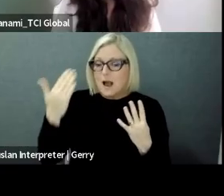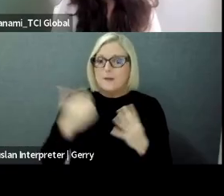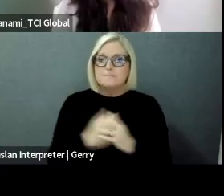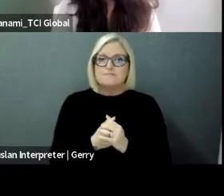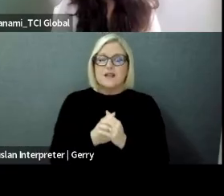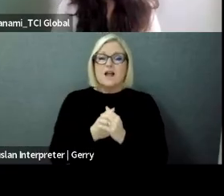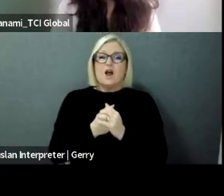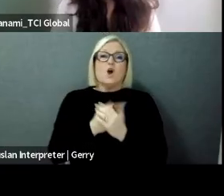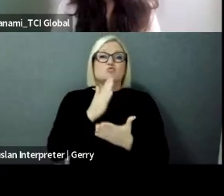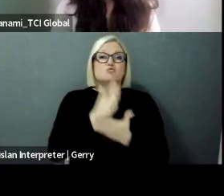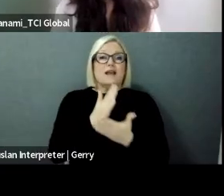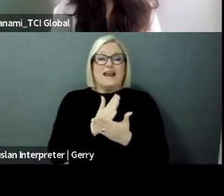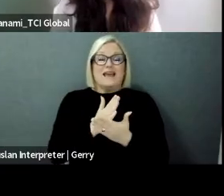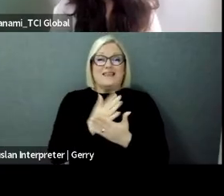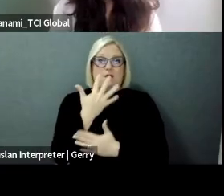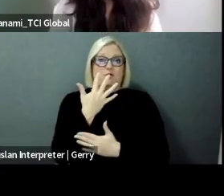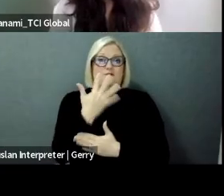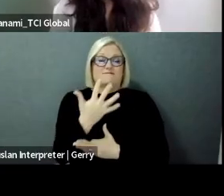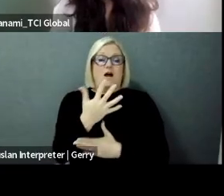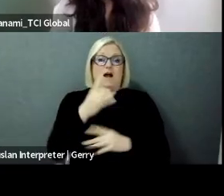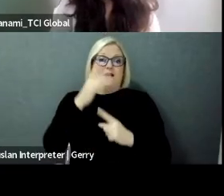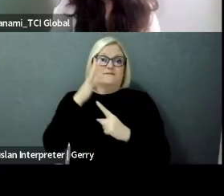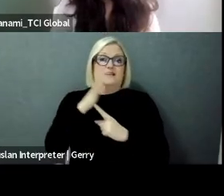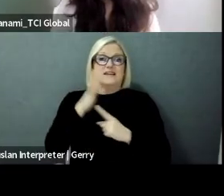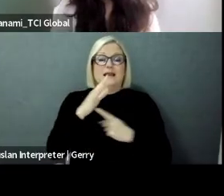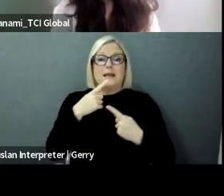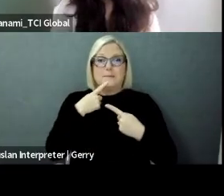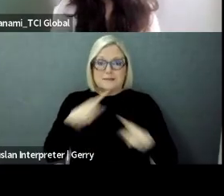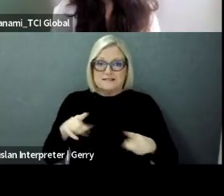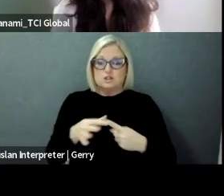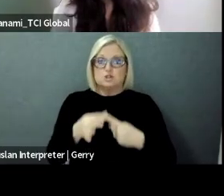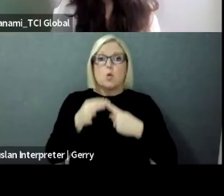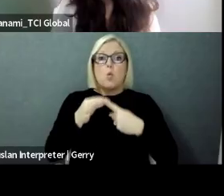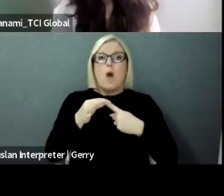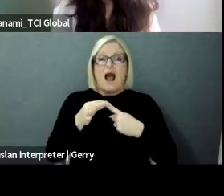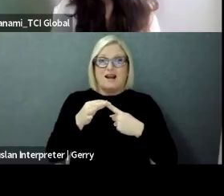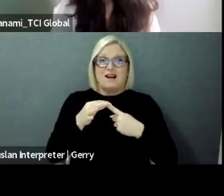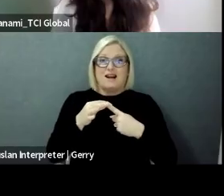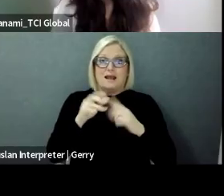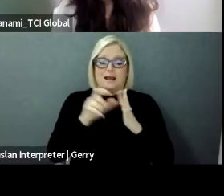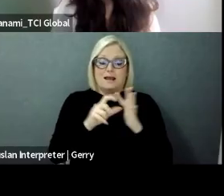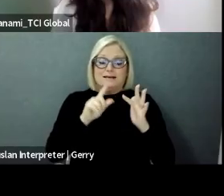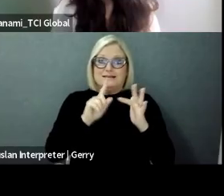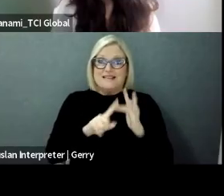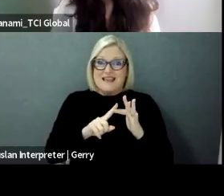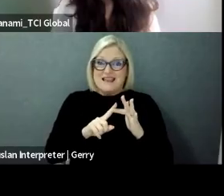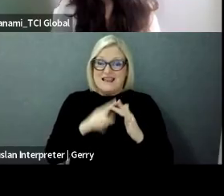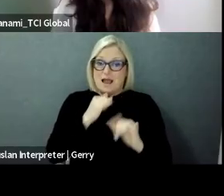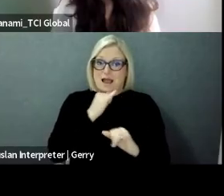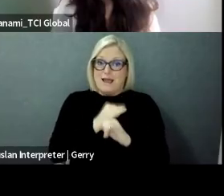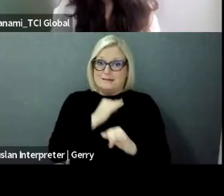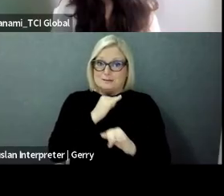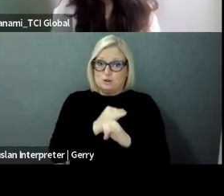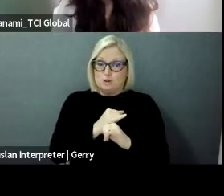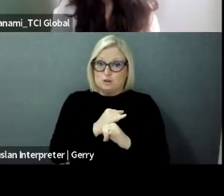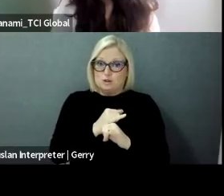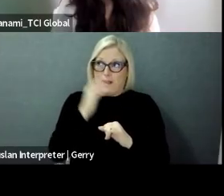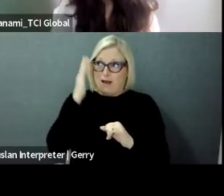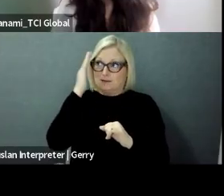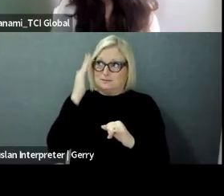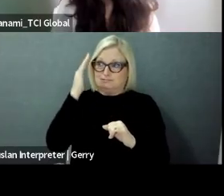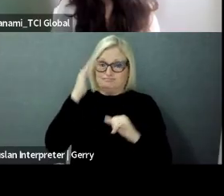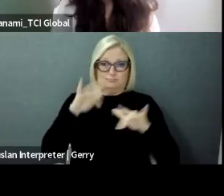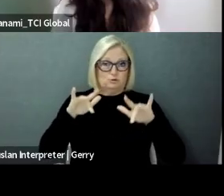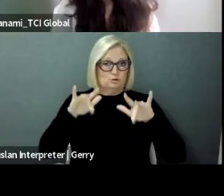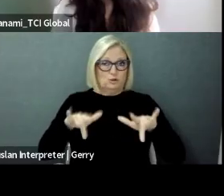5 key messages. First, deinstitutionalisation remains unfinished 20 years after the UN Convention on the Rights